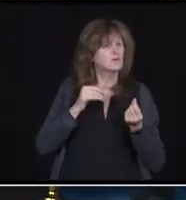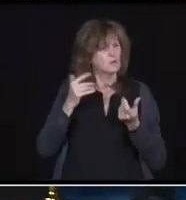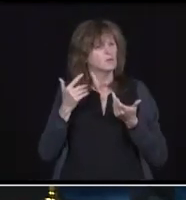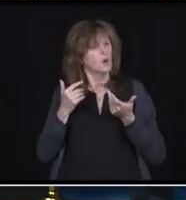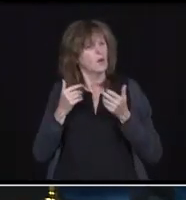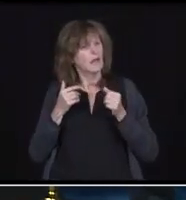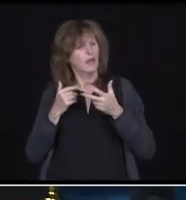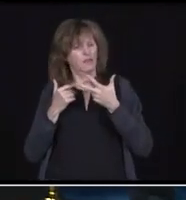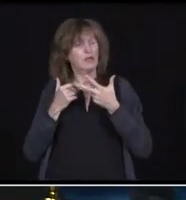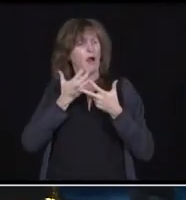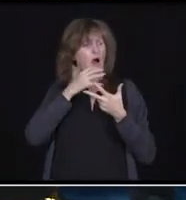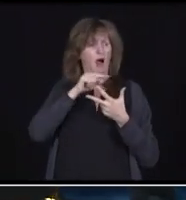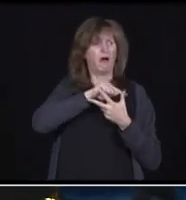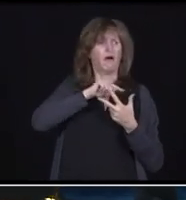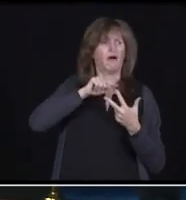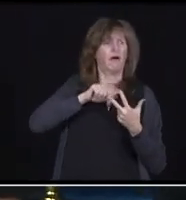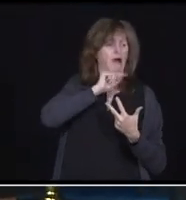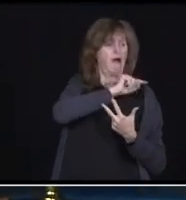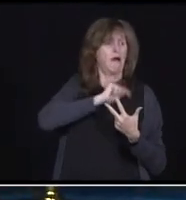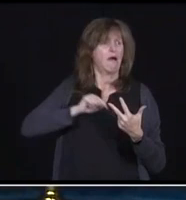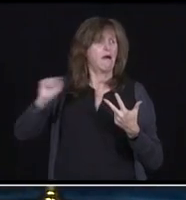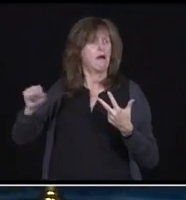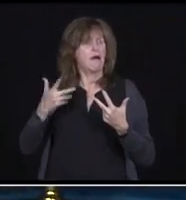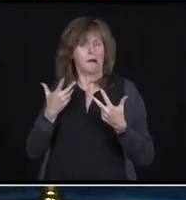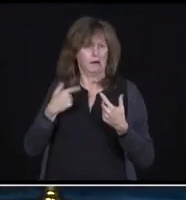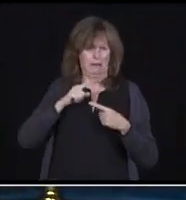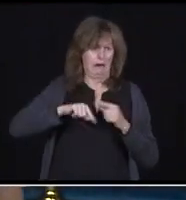the rest of the province. But I will pass it to Dr Williams.